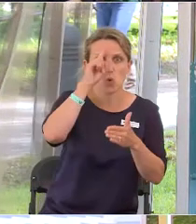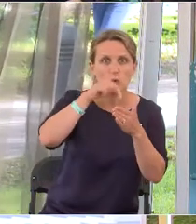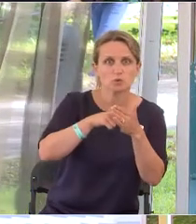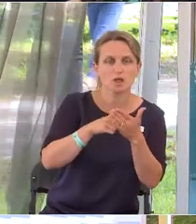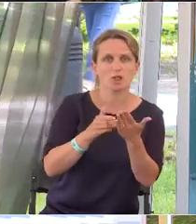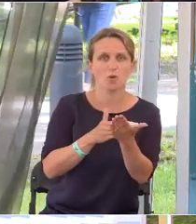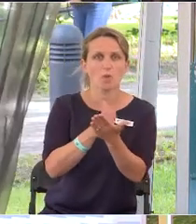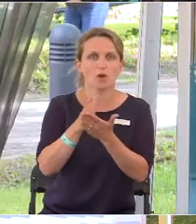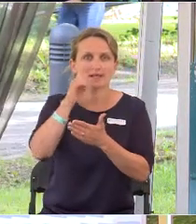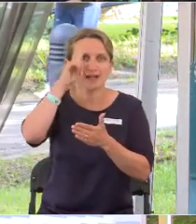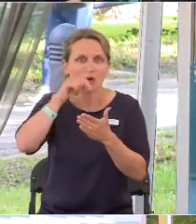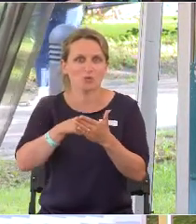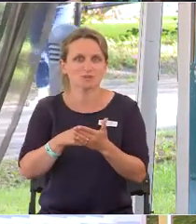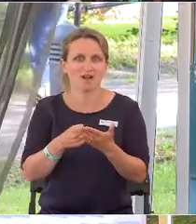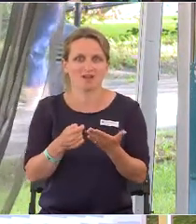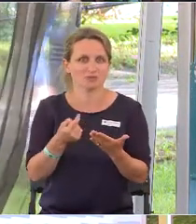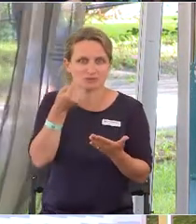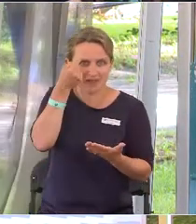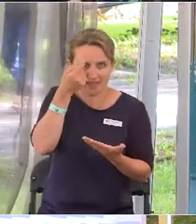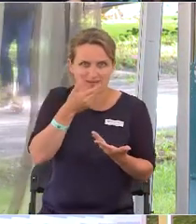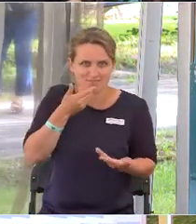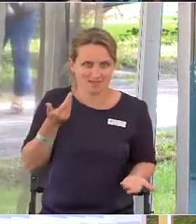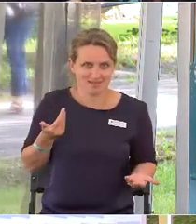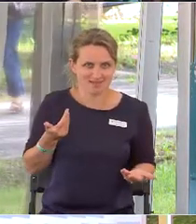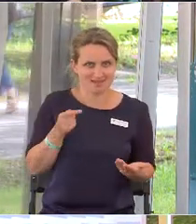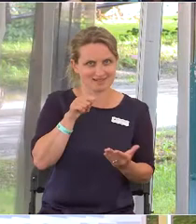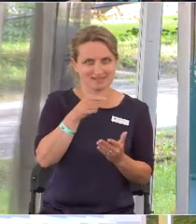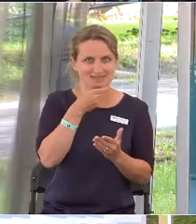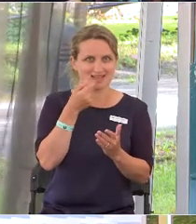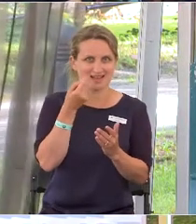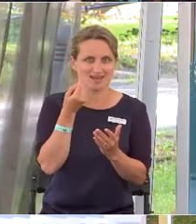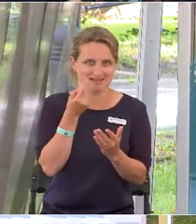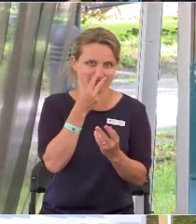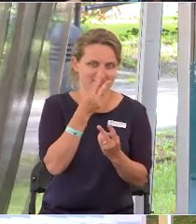agenda of some of the politicians, for sure.